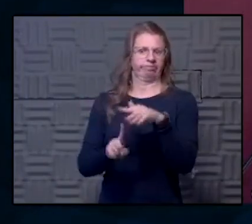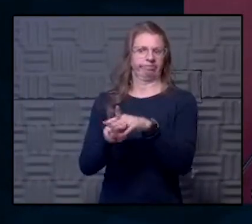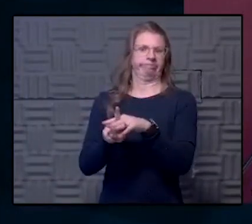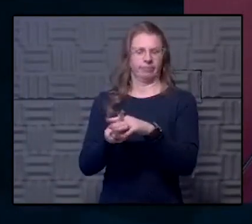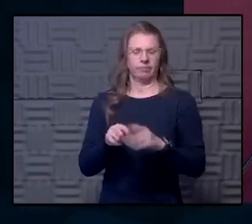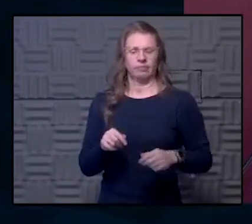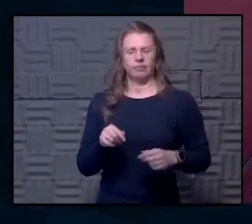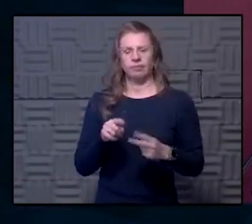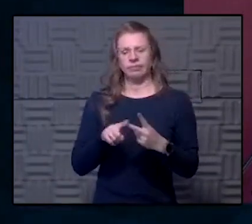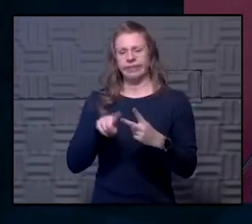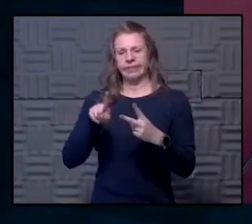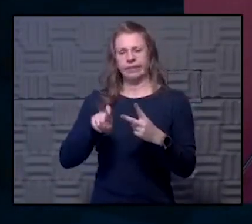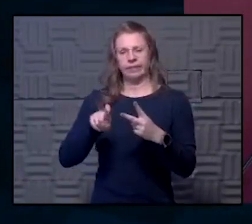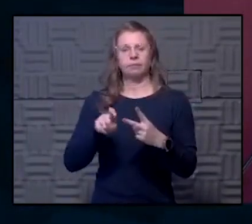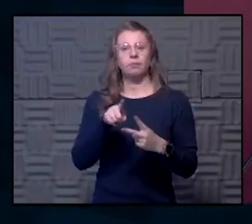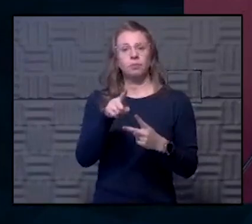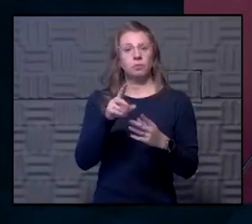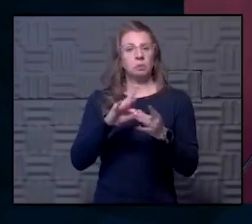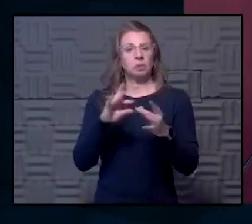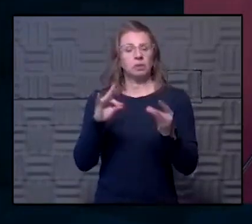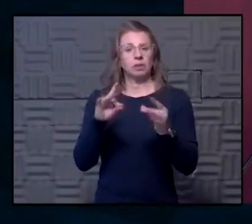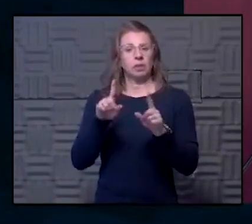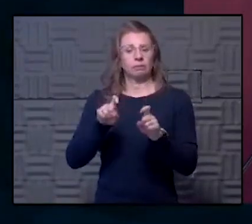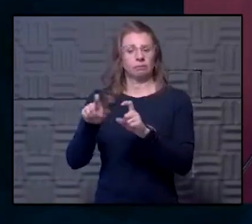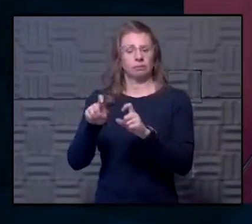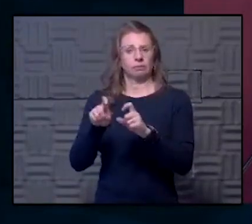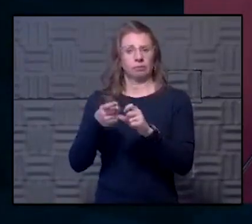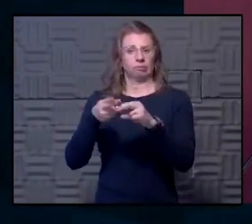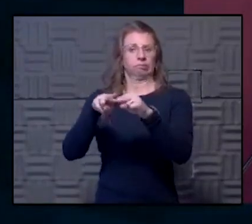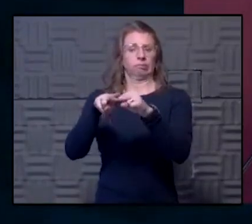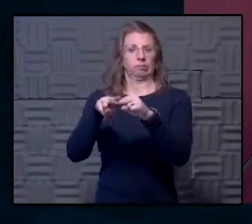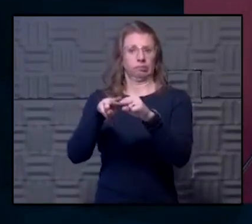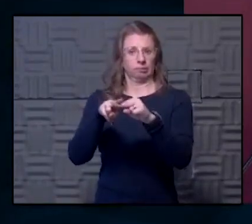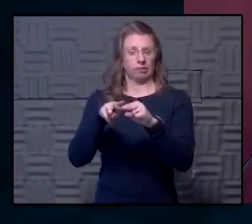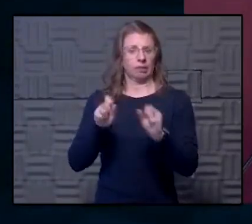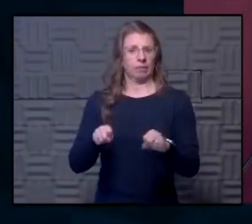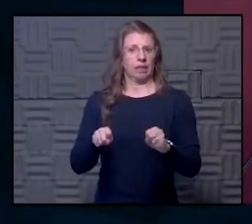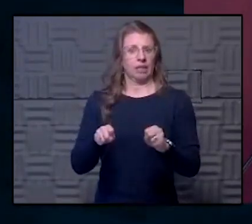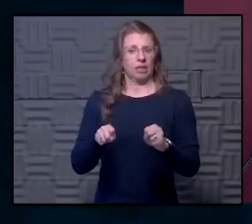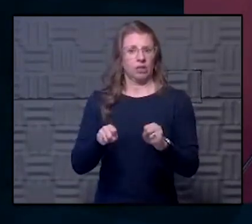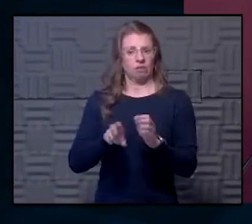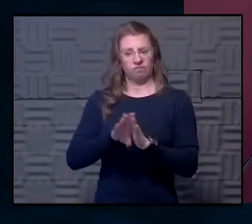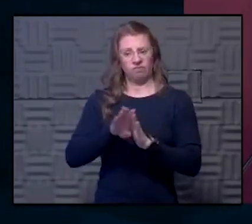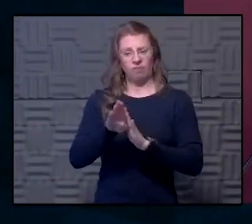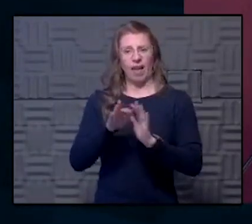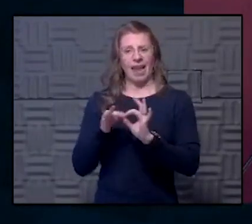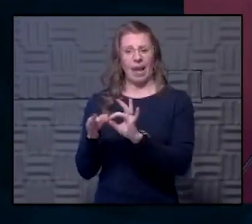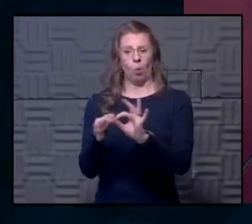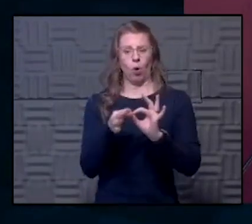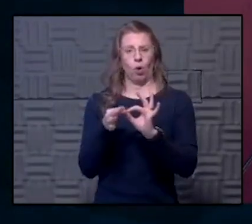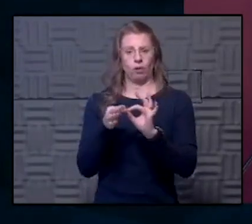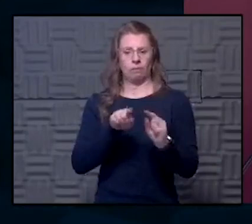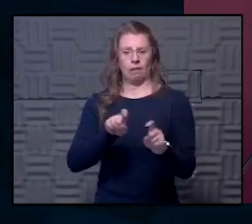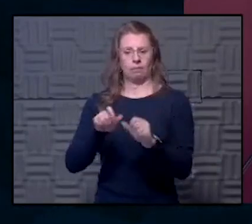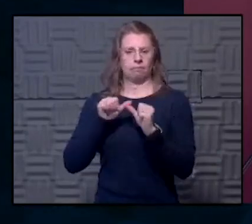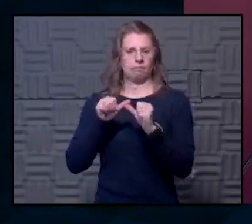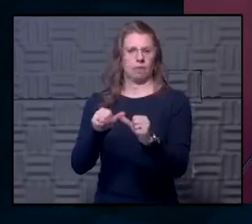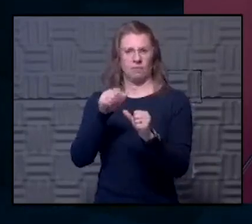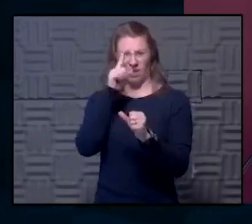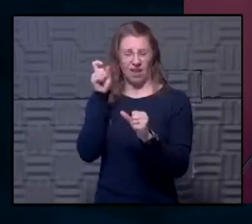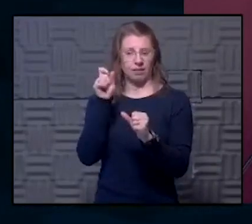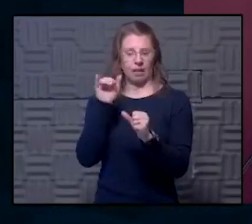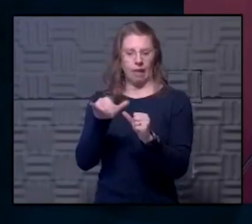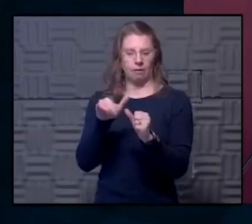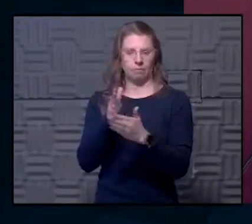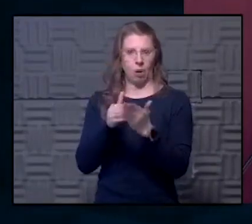you mentioned the increase in number of testing sites and the ability to build a network to continue to test because that will remain